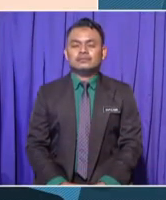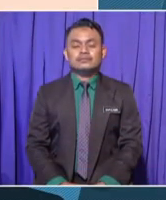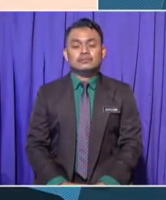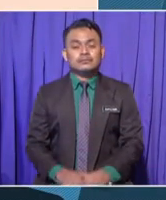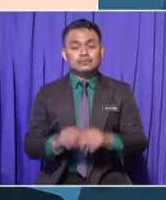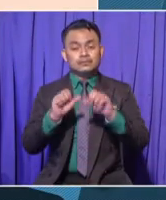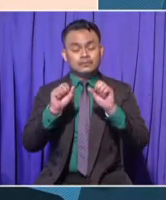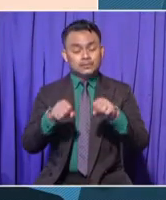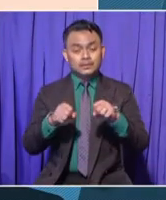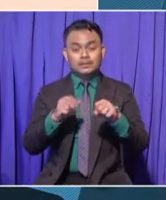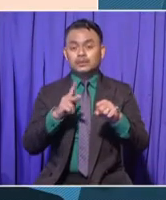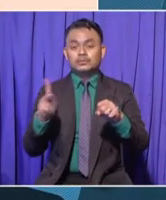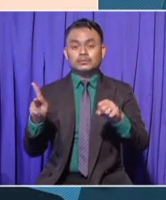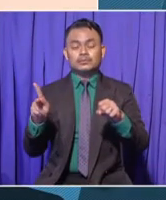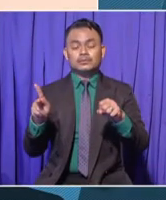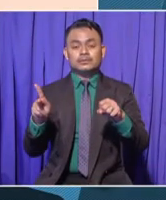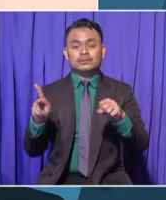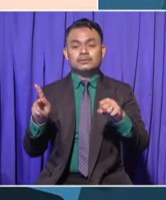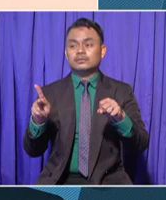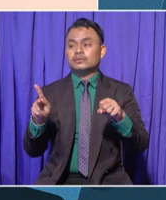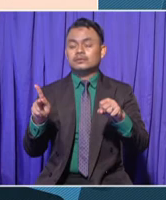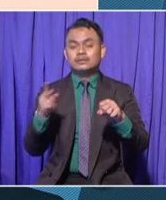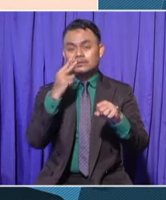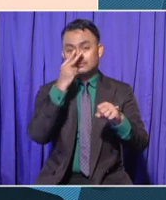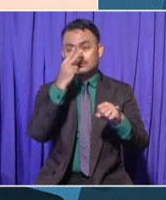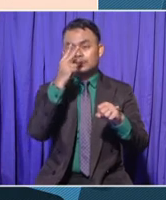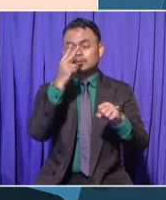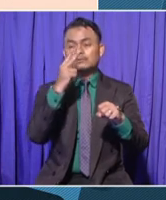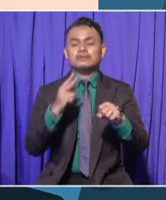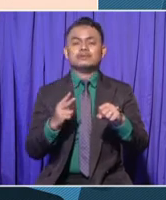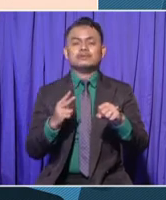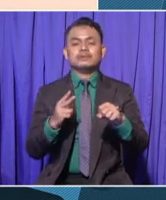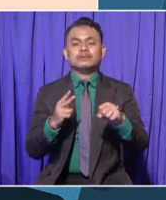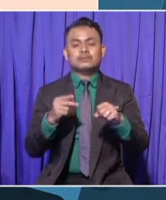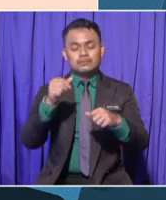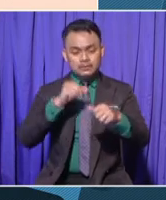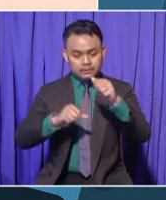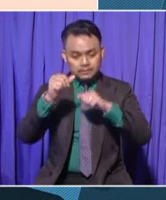Can you make an observation about this magnetic reaction?